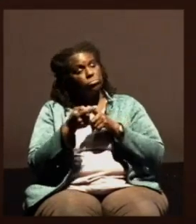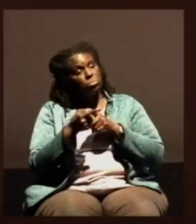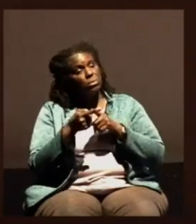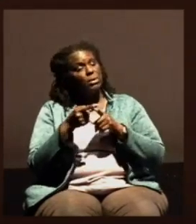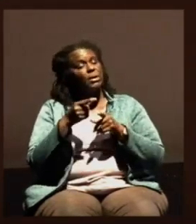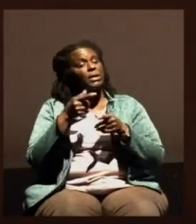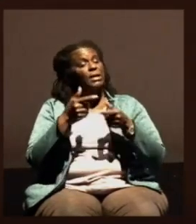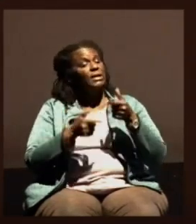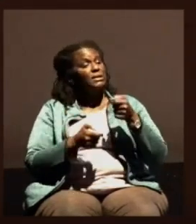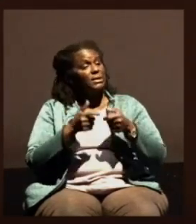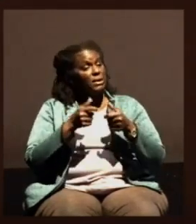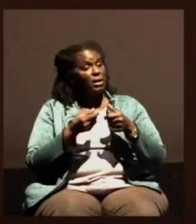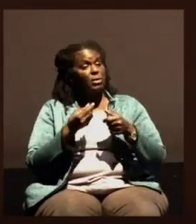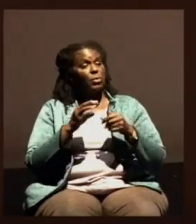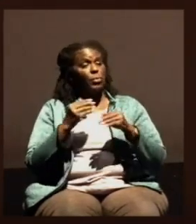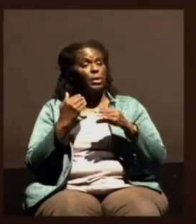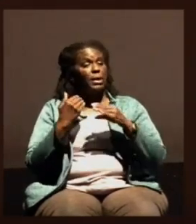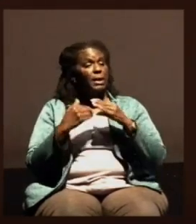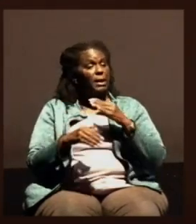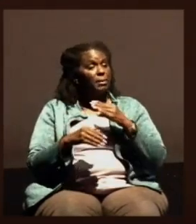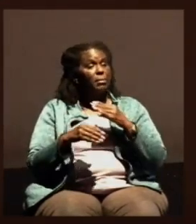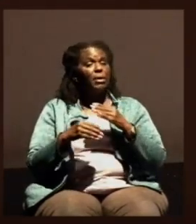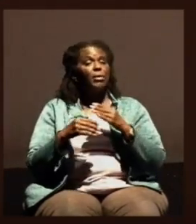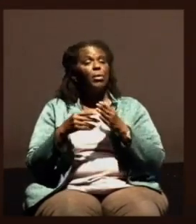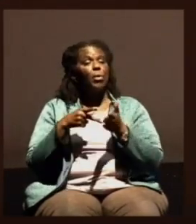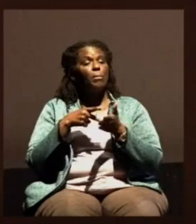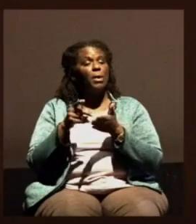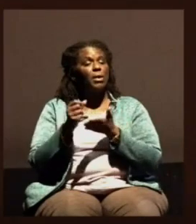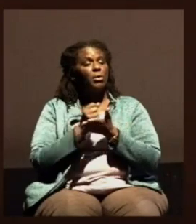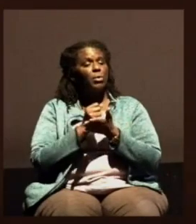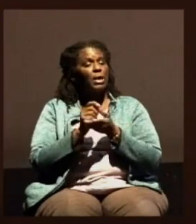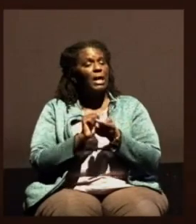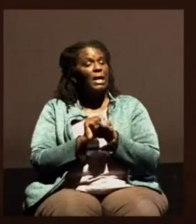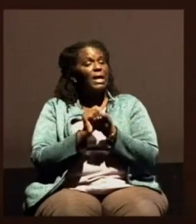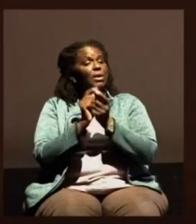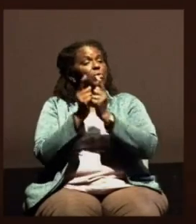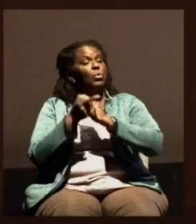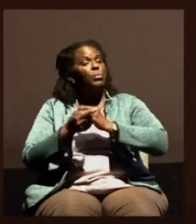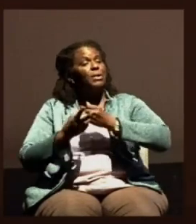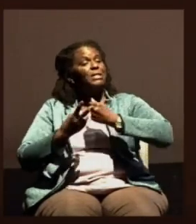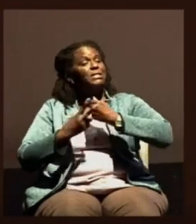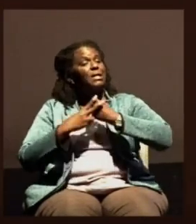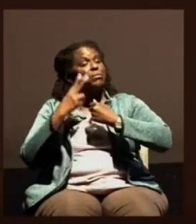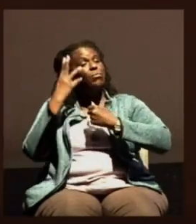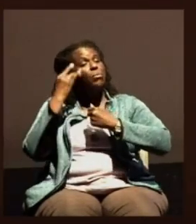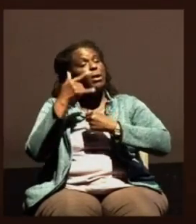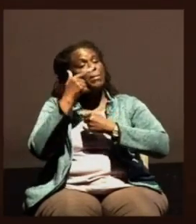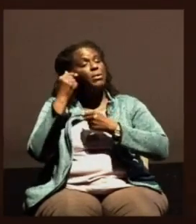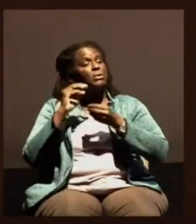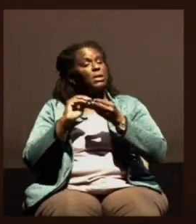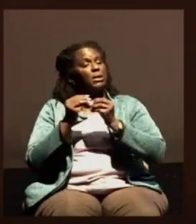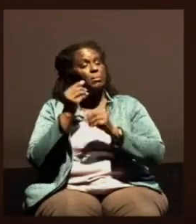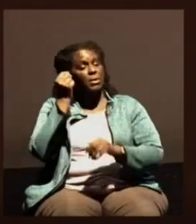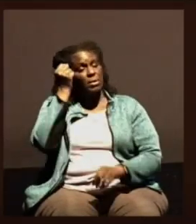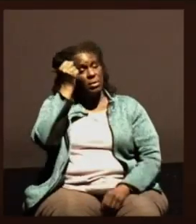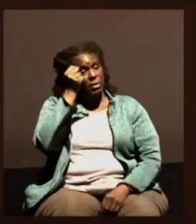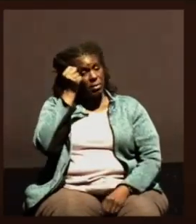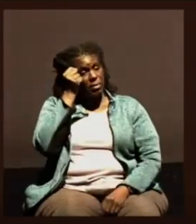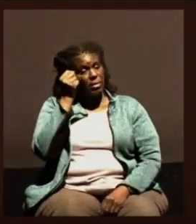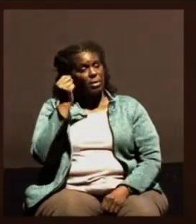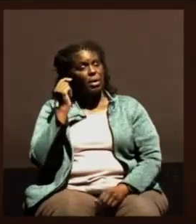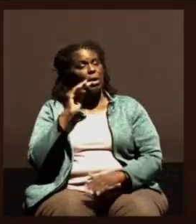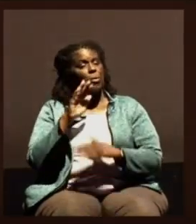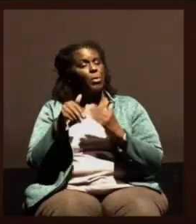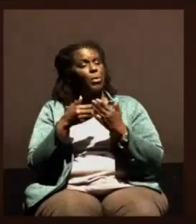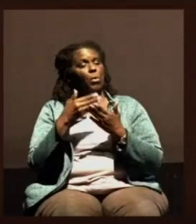send an email, or use tap to pay on your credit card, they are encrypted and safe due to number theory. And we can all